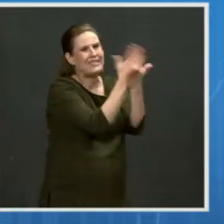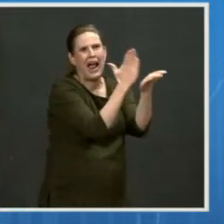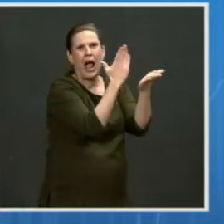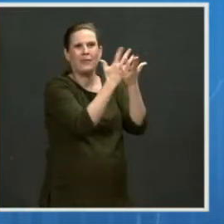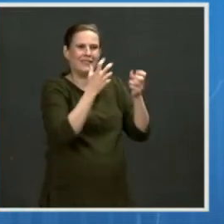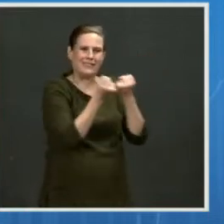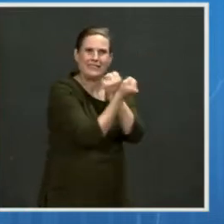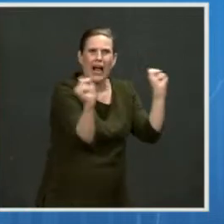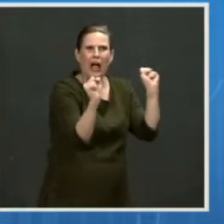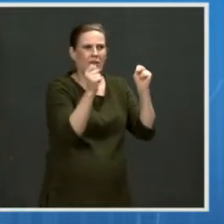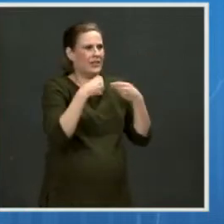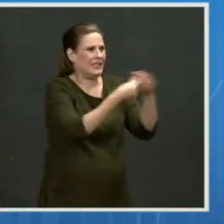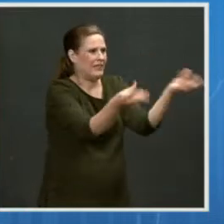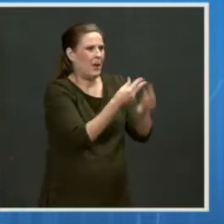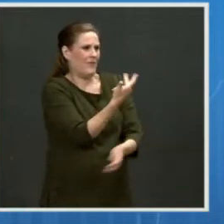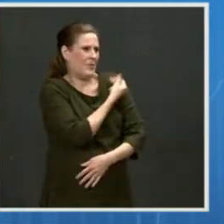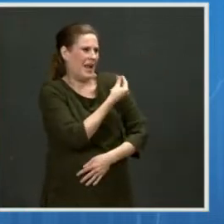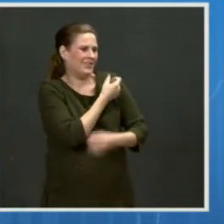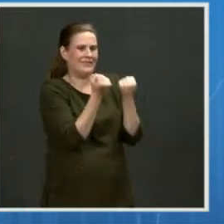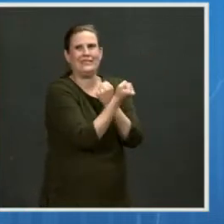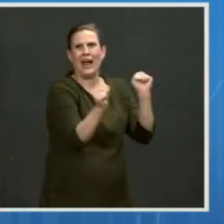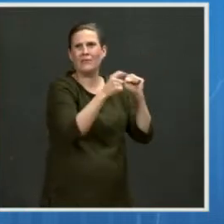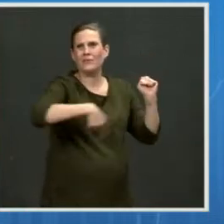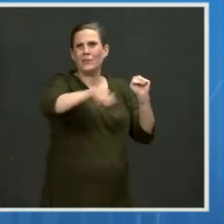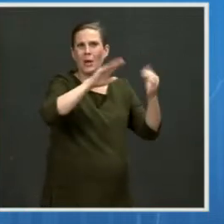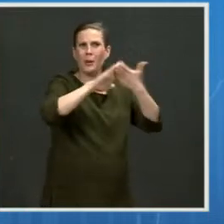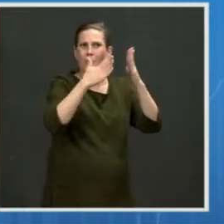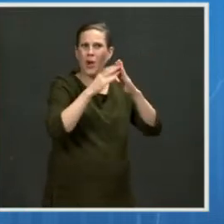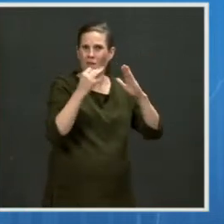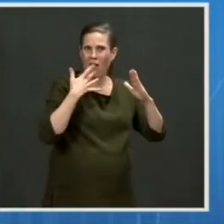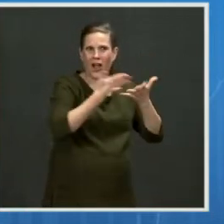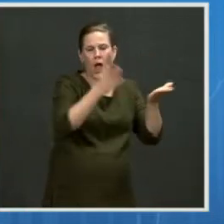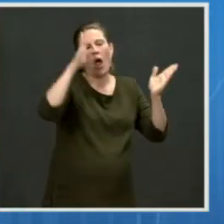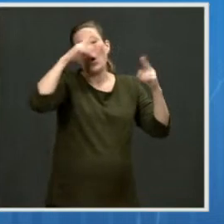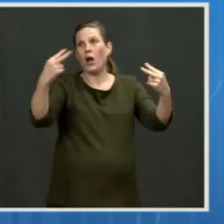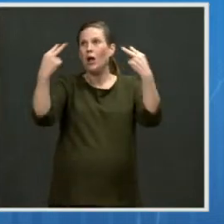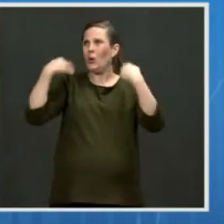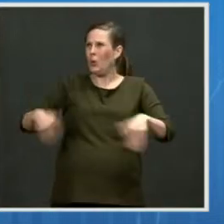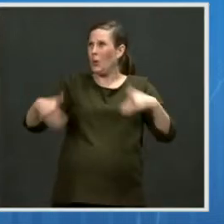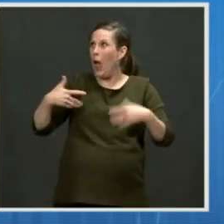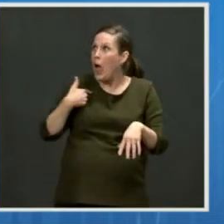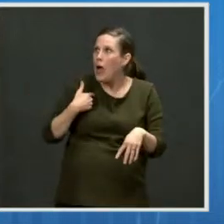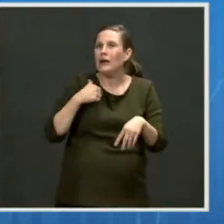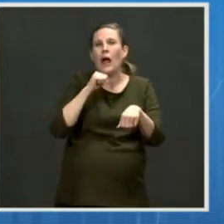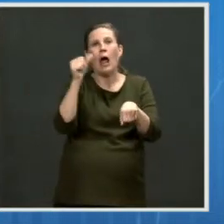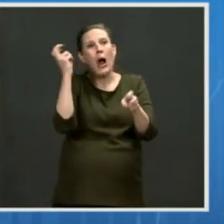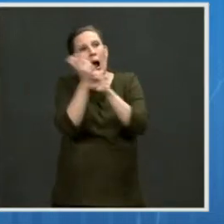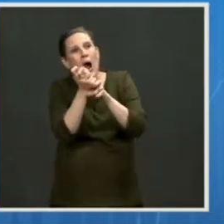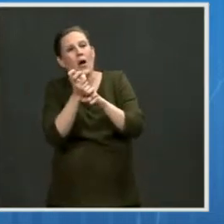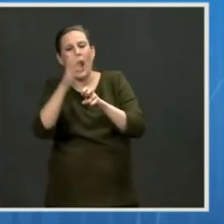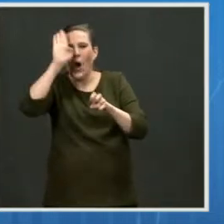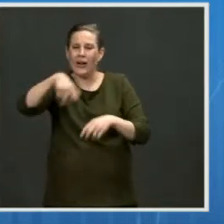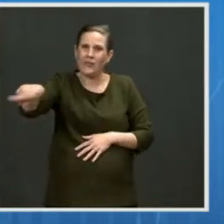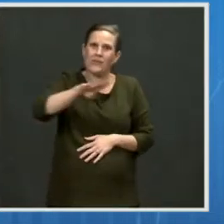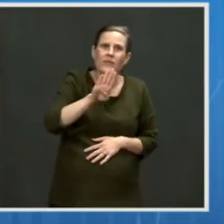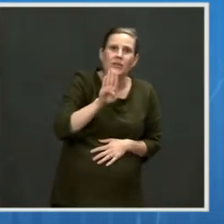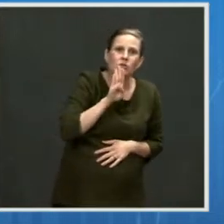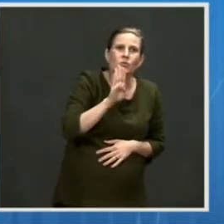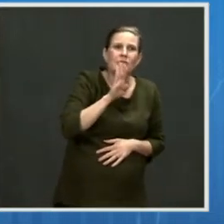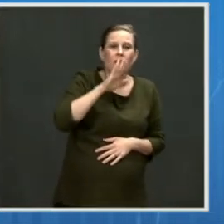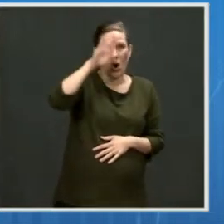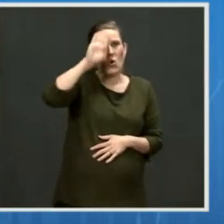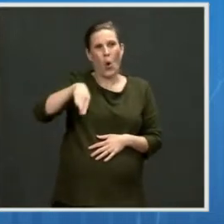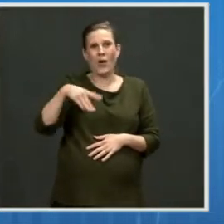as possible. I know this is not easy, and so many of us are frustrated with the disruption this pandemic has had on our